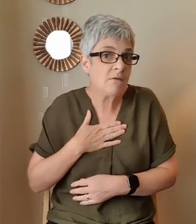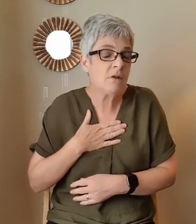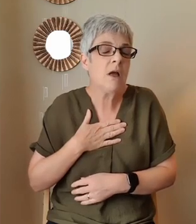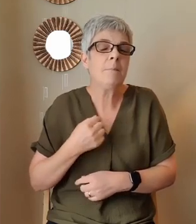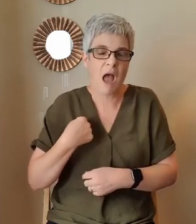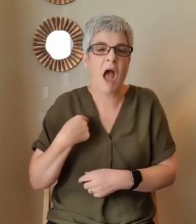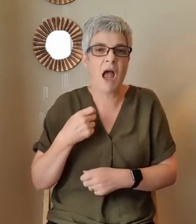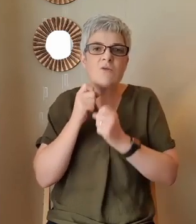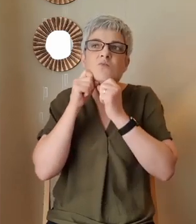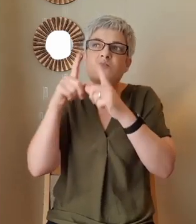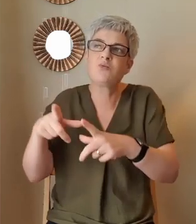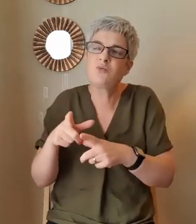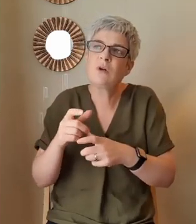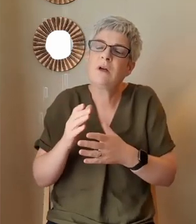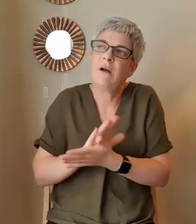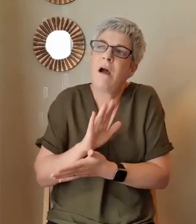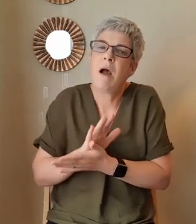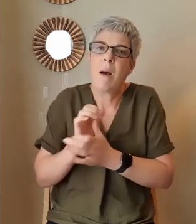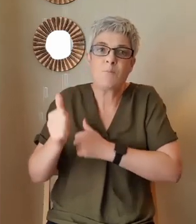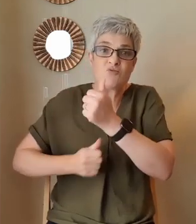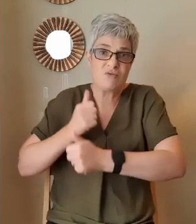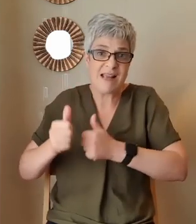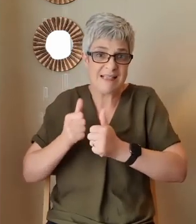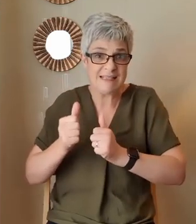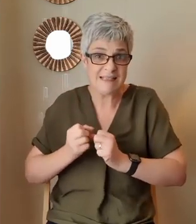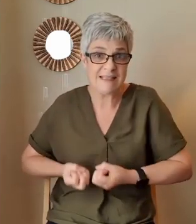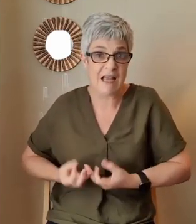with shouts of grateful praise, will sacrifice to you.